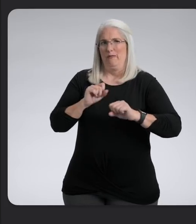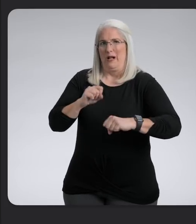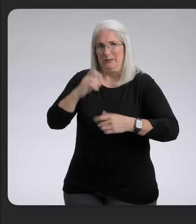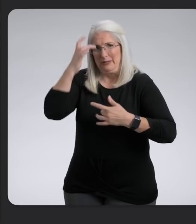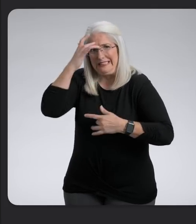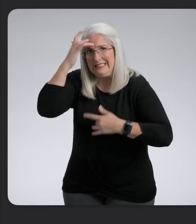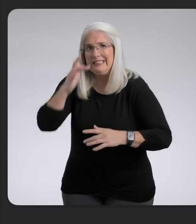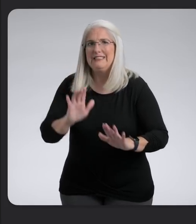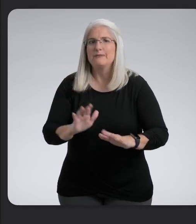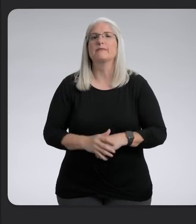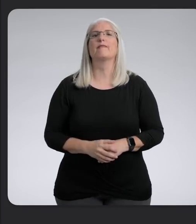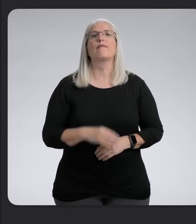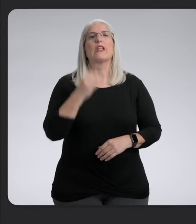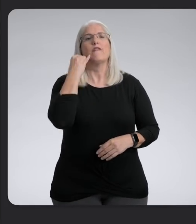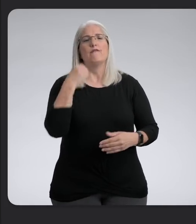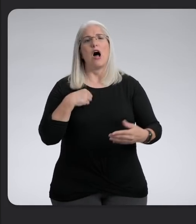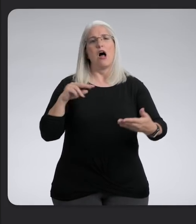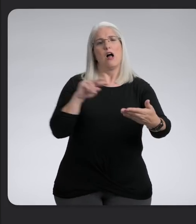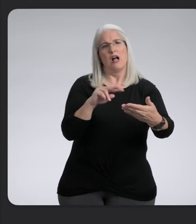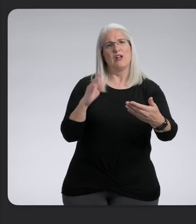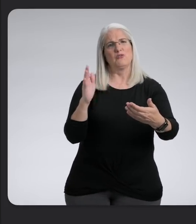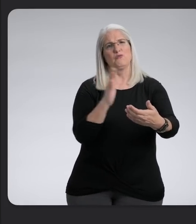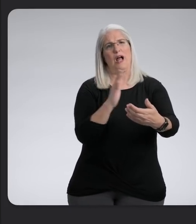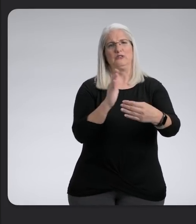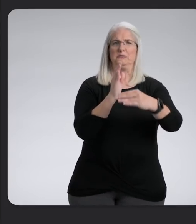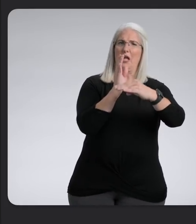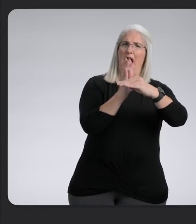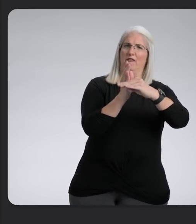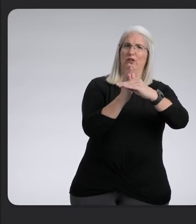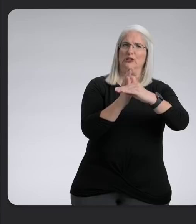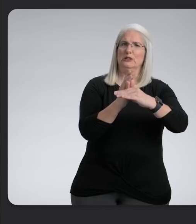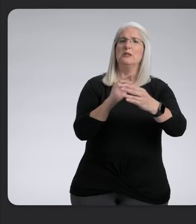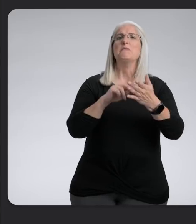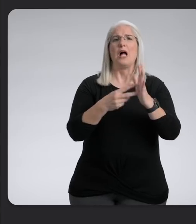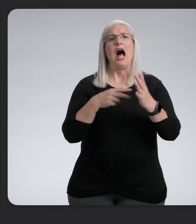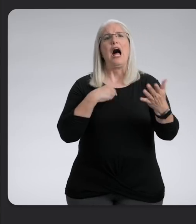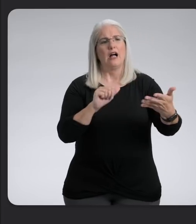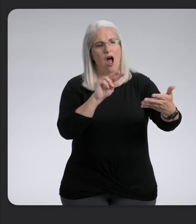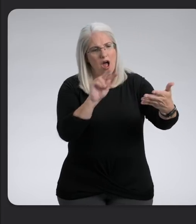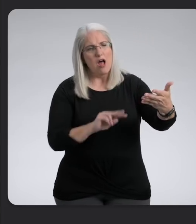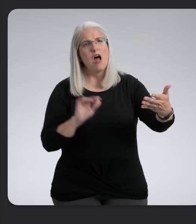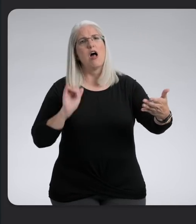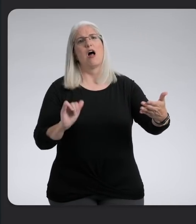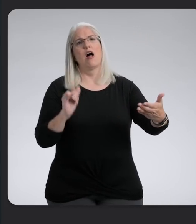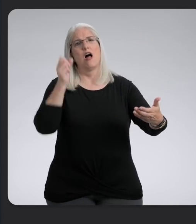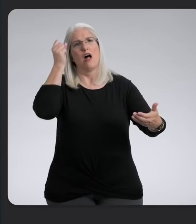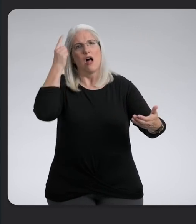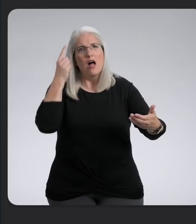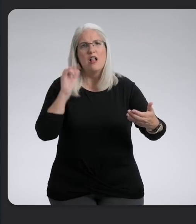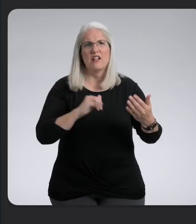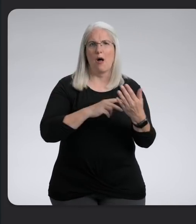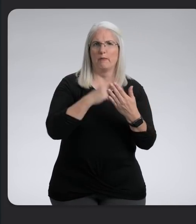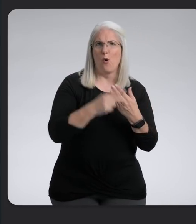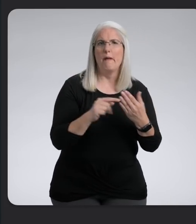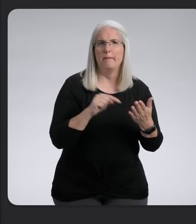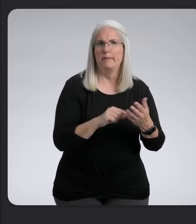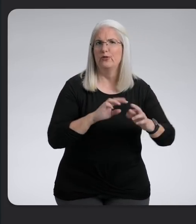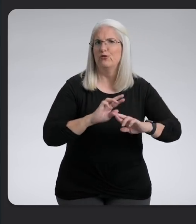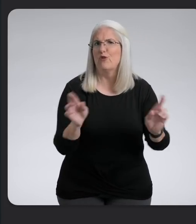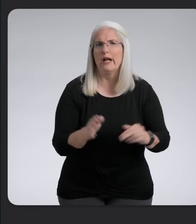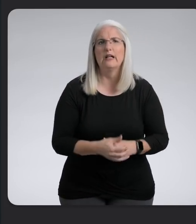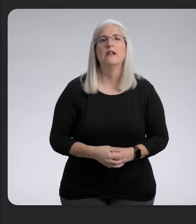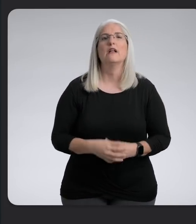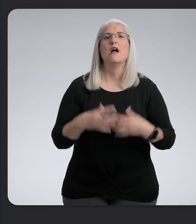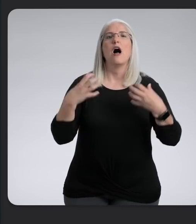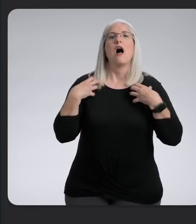expected ranges. Together, these views will help you get even more meaning from your lab results. Many health changes happen over time, so